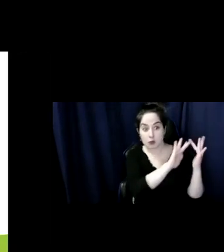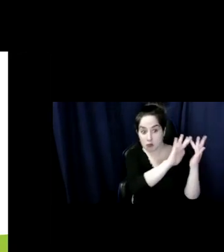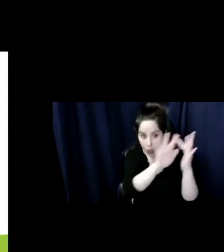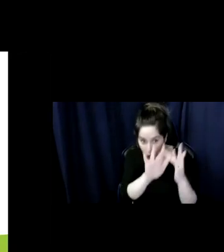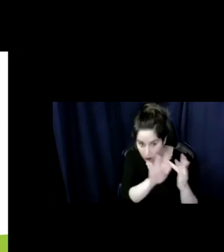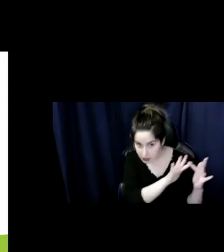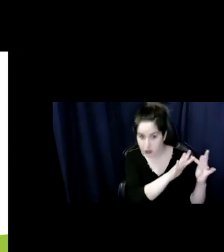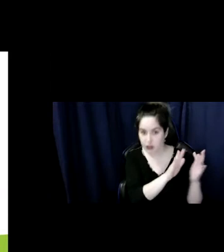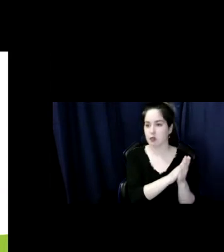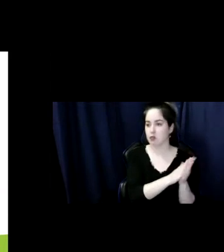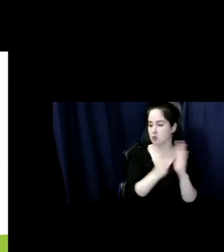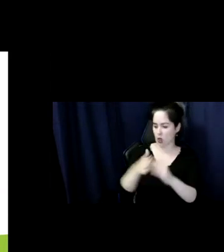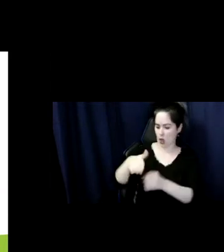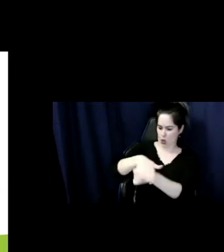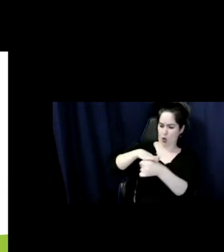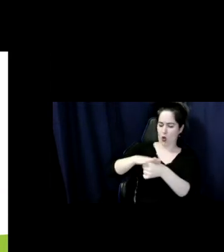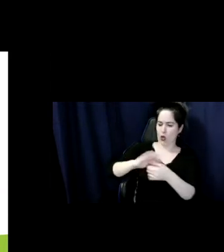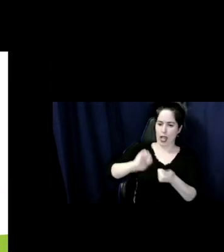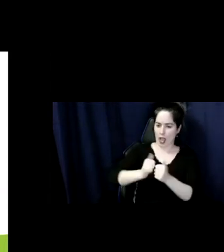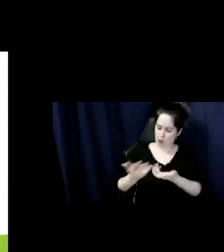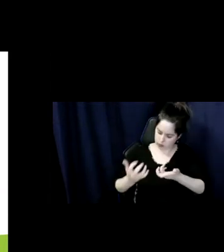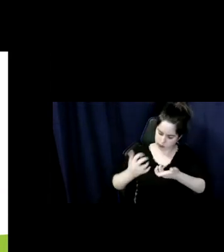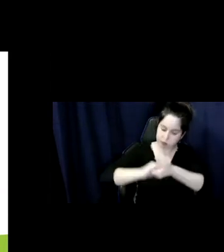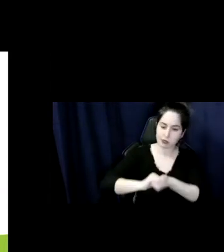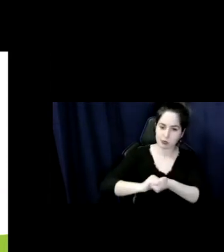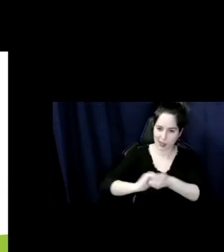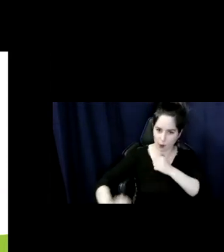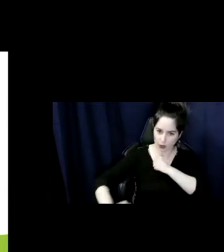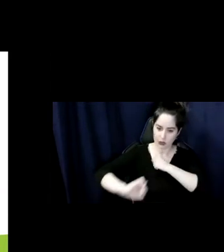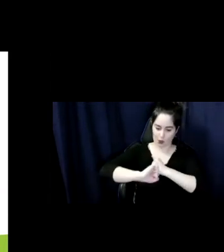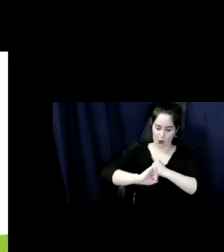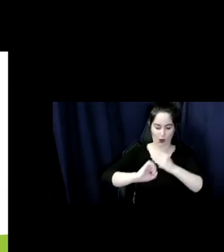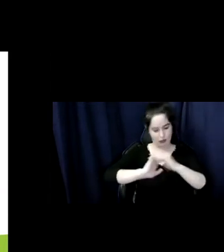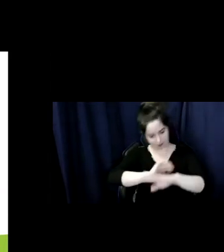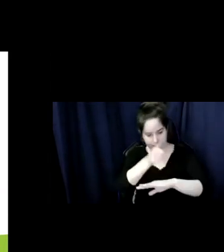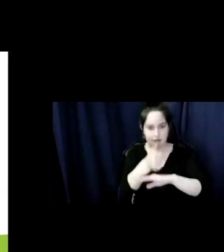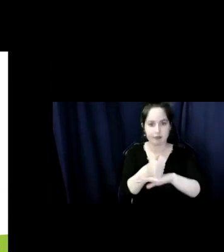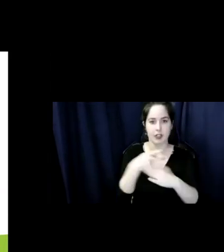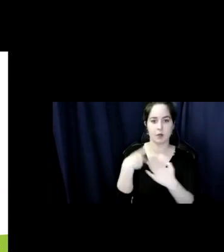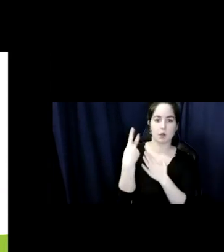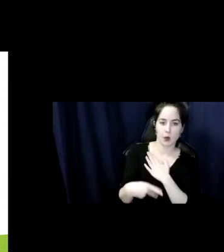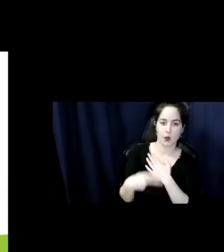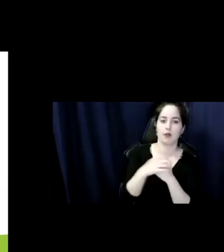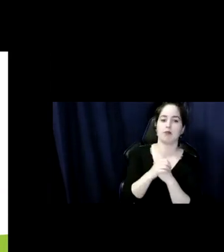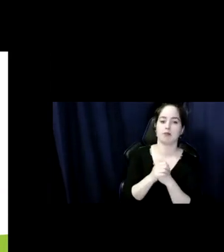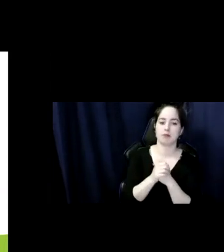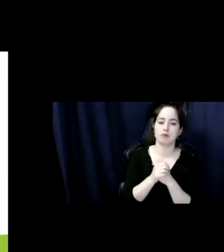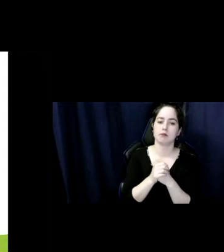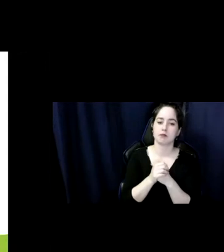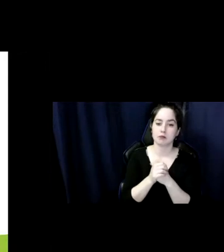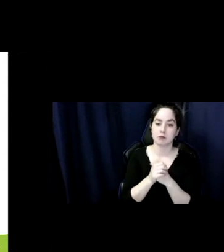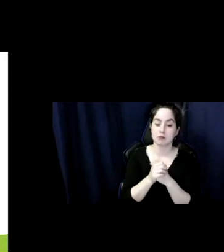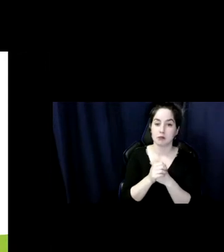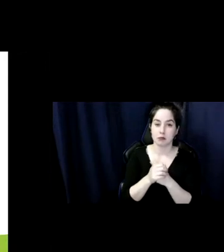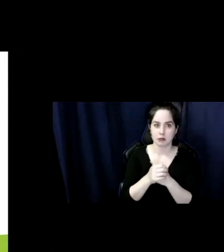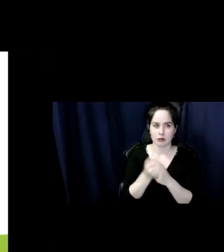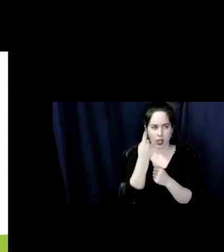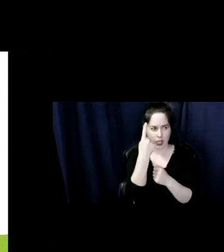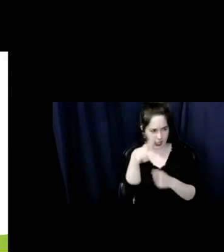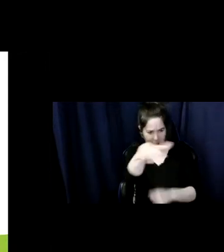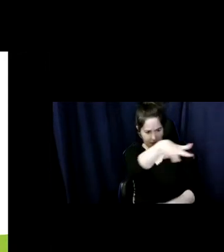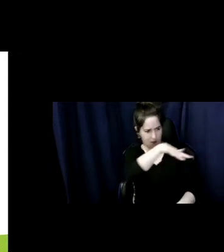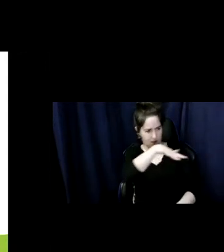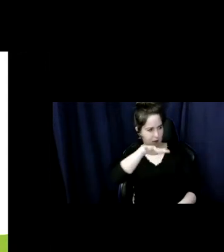local partnerships that will assist you in delivering your programs. Park wayfinding